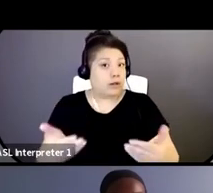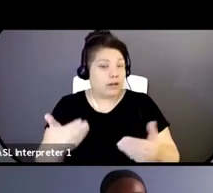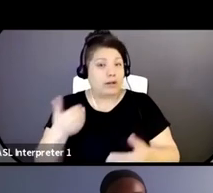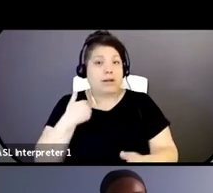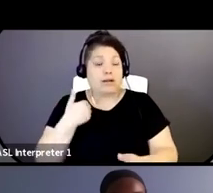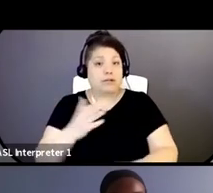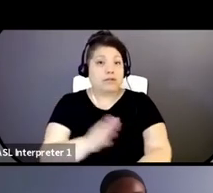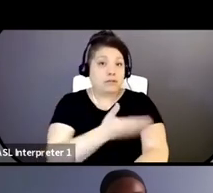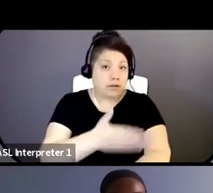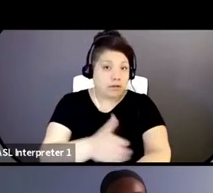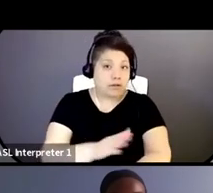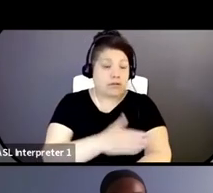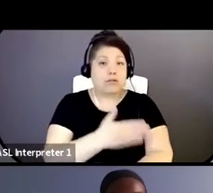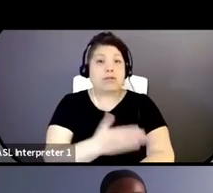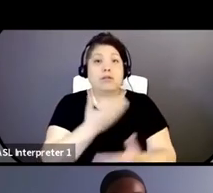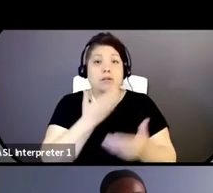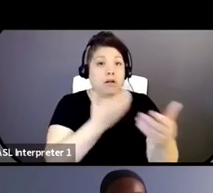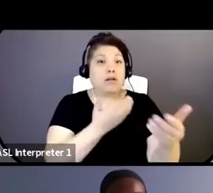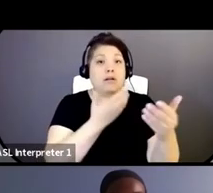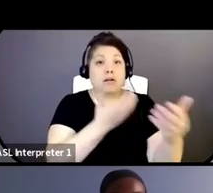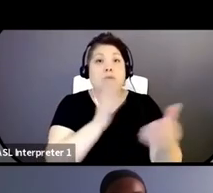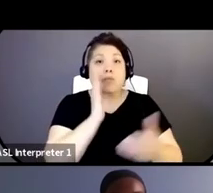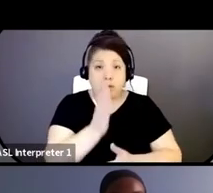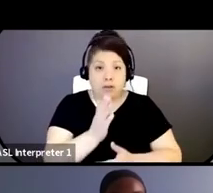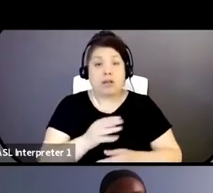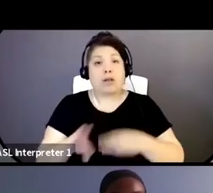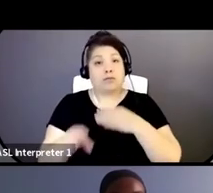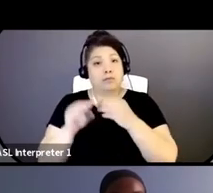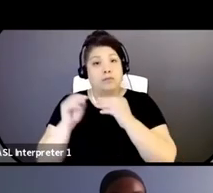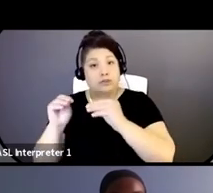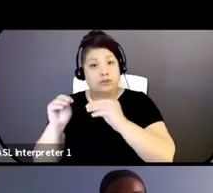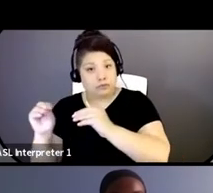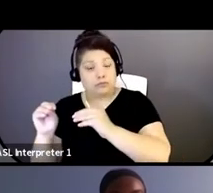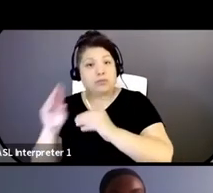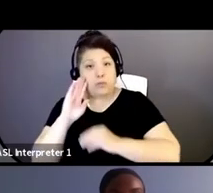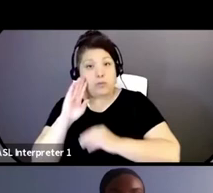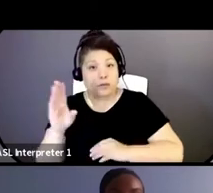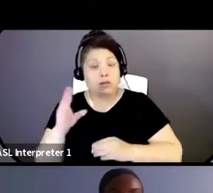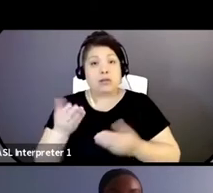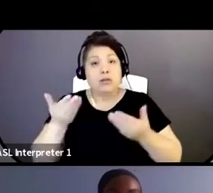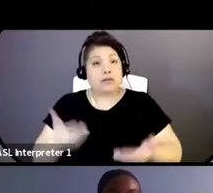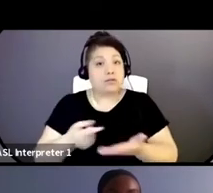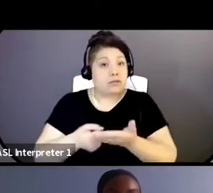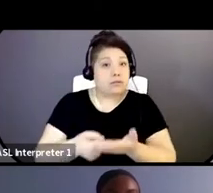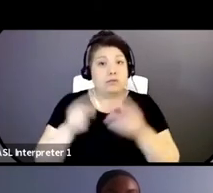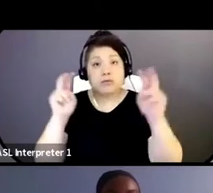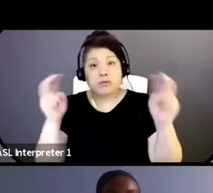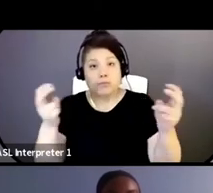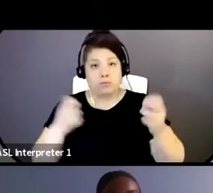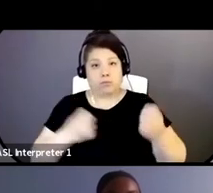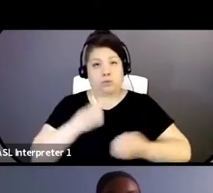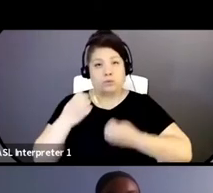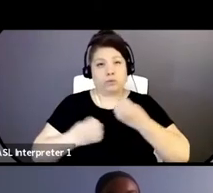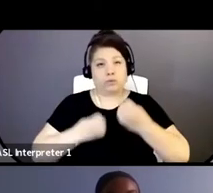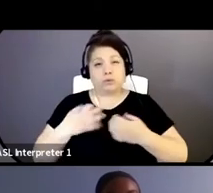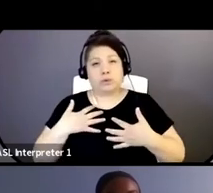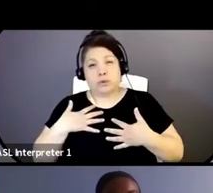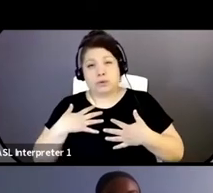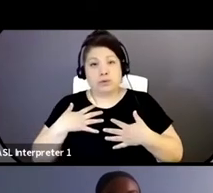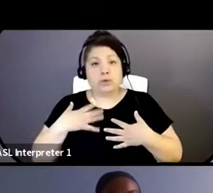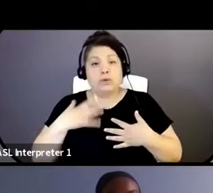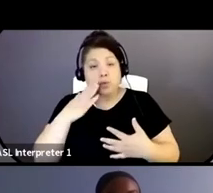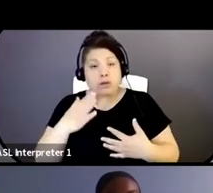and a little bit of a teaching. What we're speaking about today is going to be very emotional, and many people are going to have a lot of